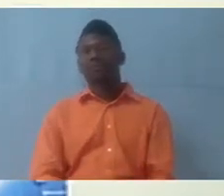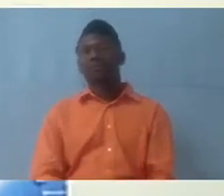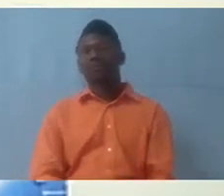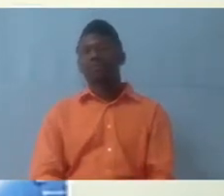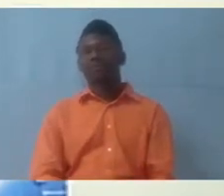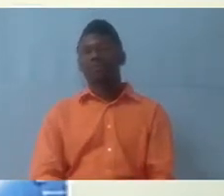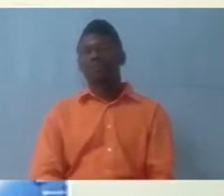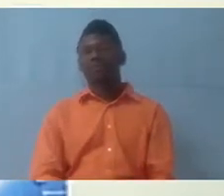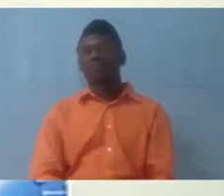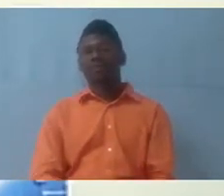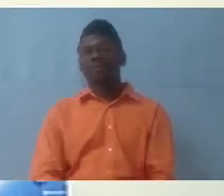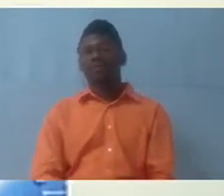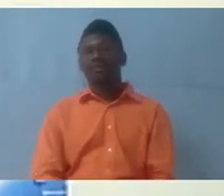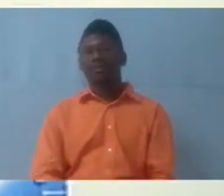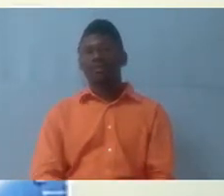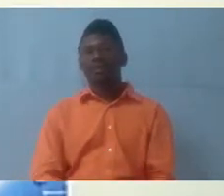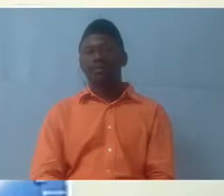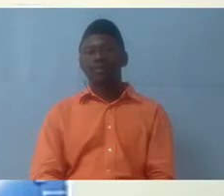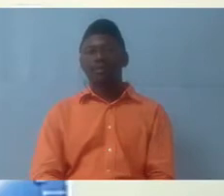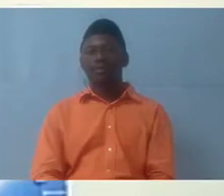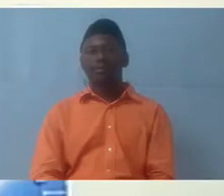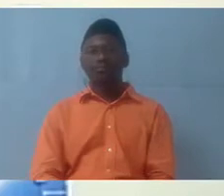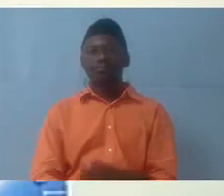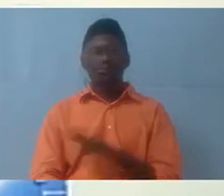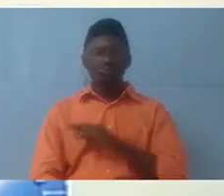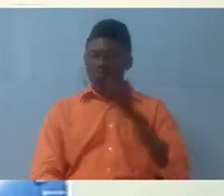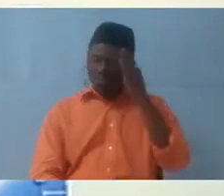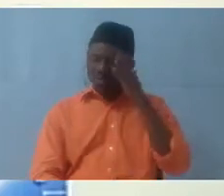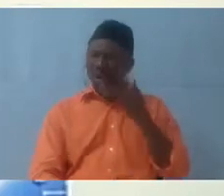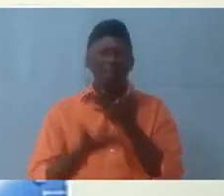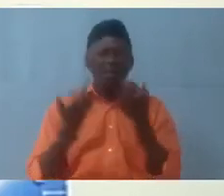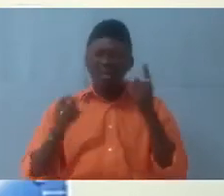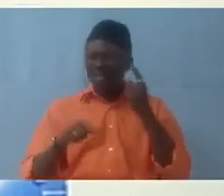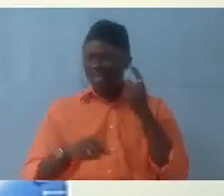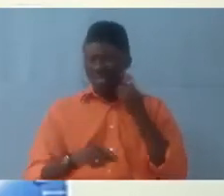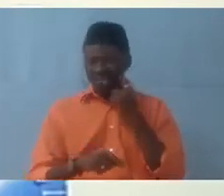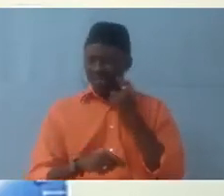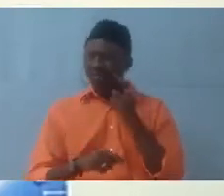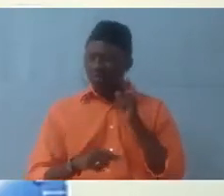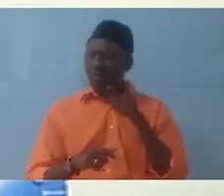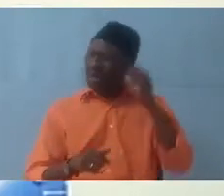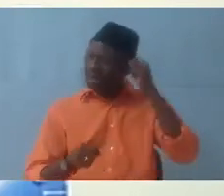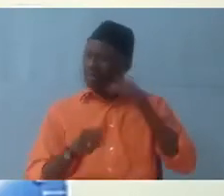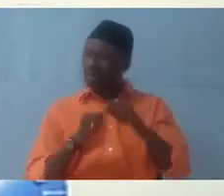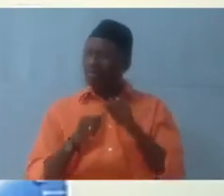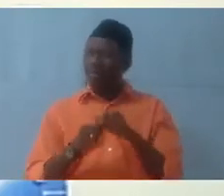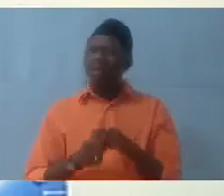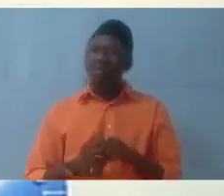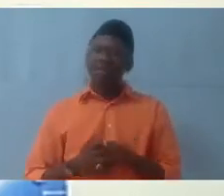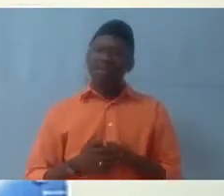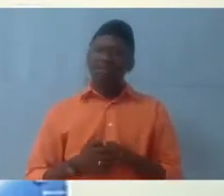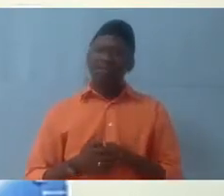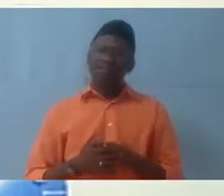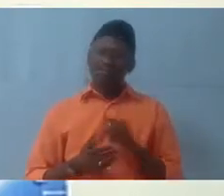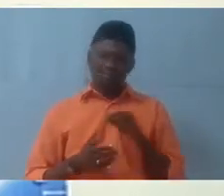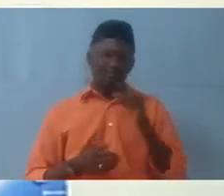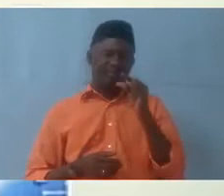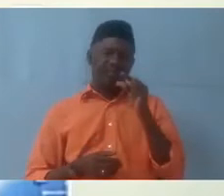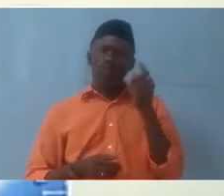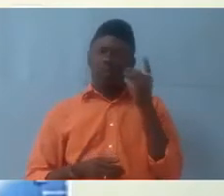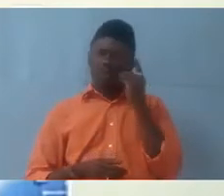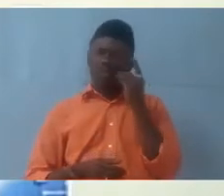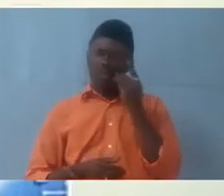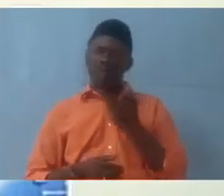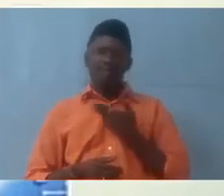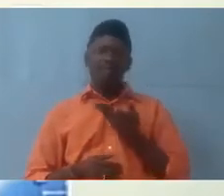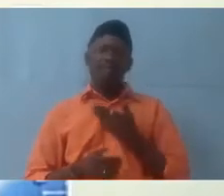can vividly recall, but not exactly how many days. Way nak mu na fatale ku lu da way xamuma nak ñaata fan. But then in fact